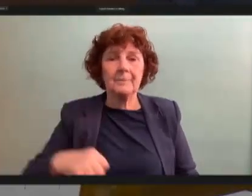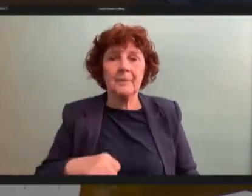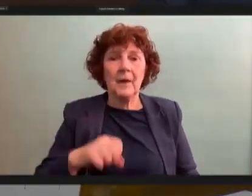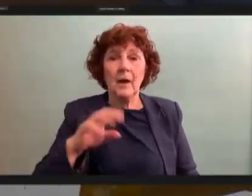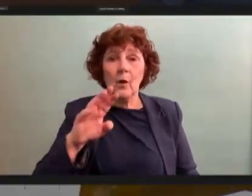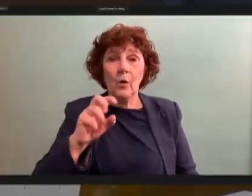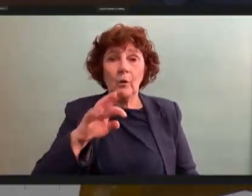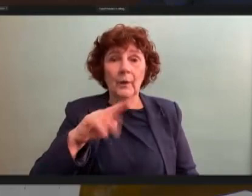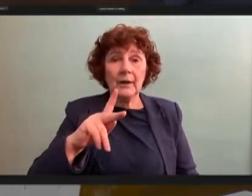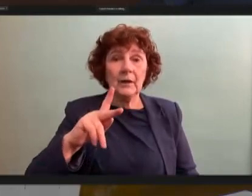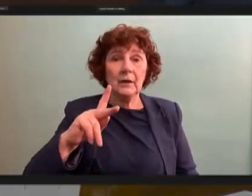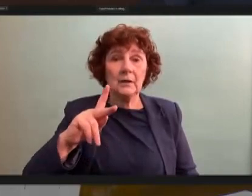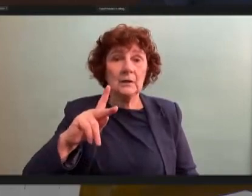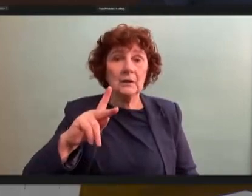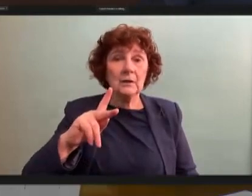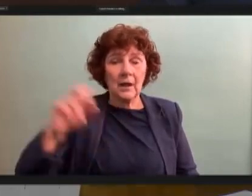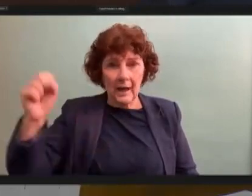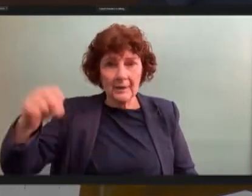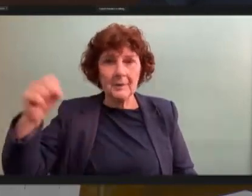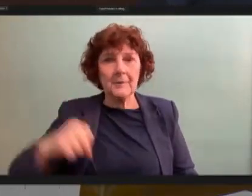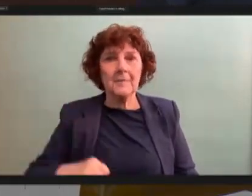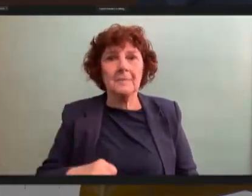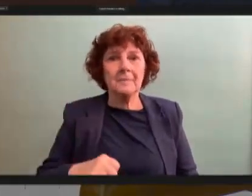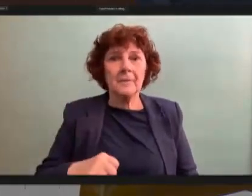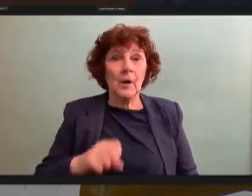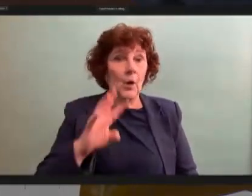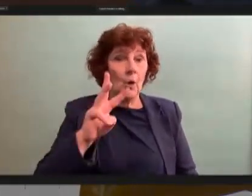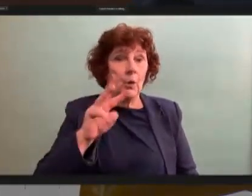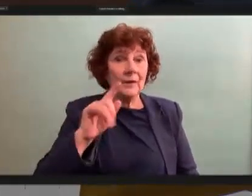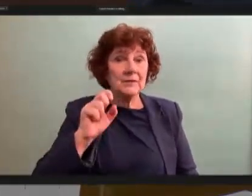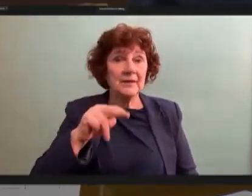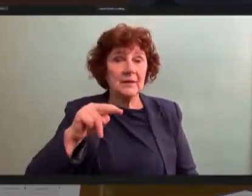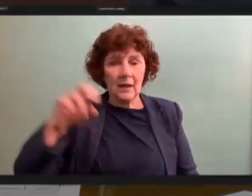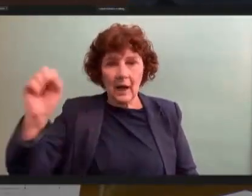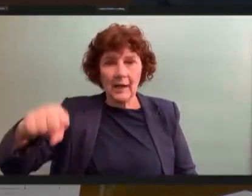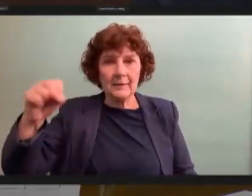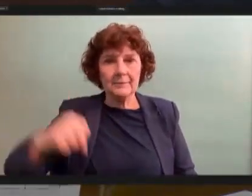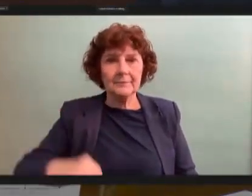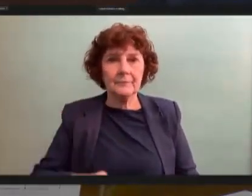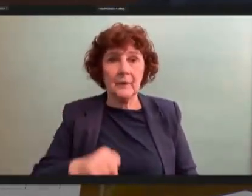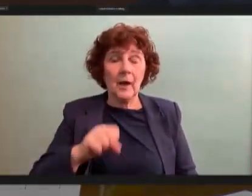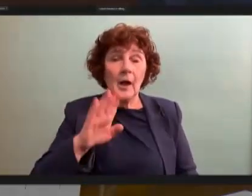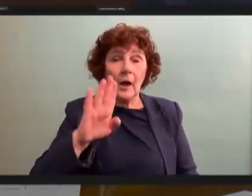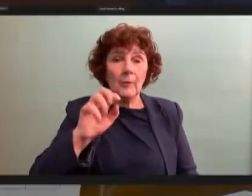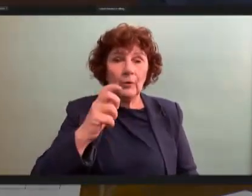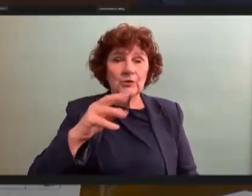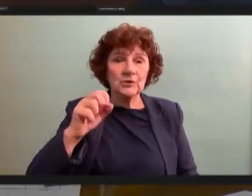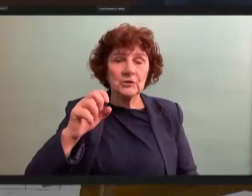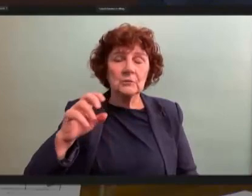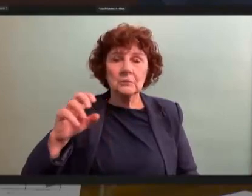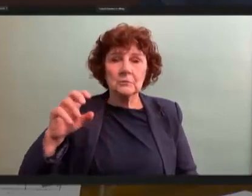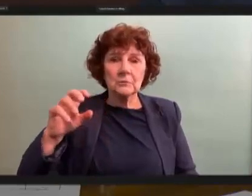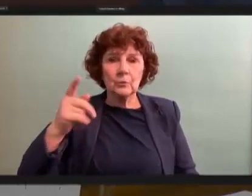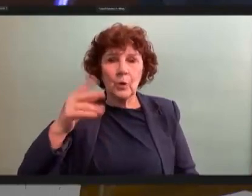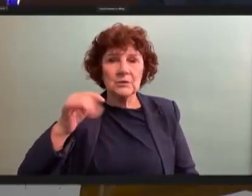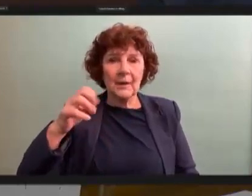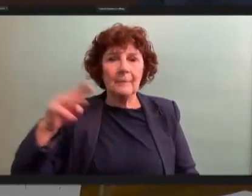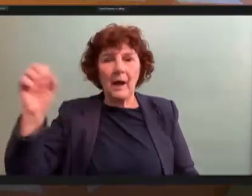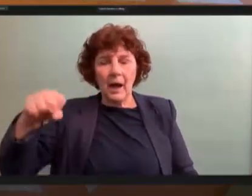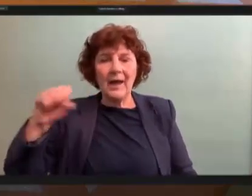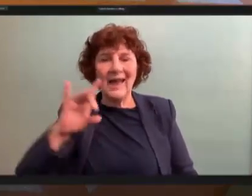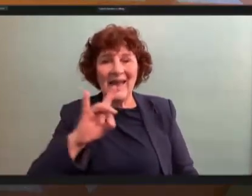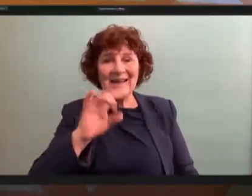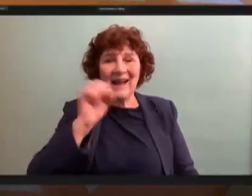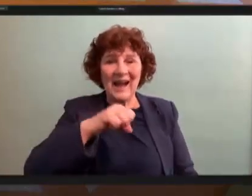Warwick. Aye. Mr. Wilson. Aye. Reverend Burgess Pro Tem. Aye. 8 ayes, 0